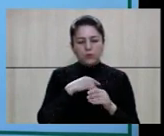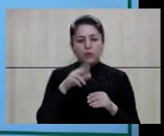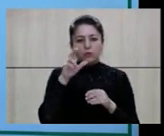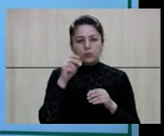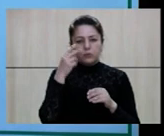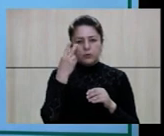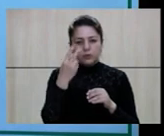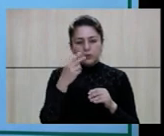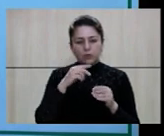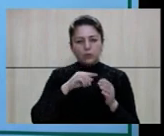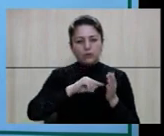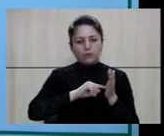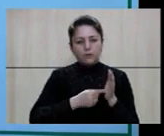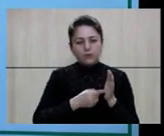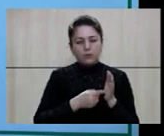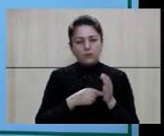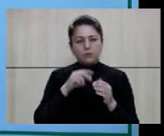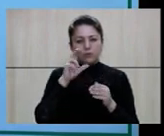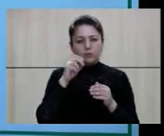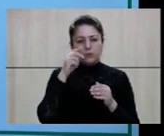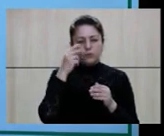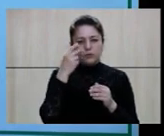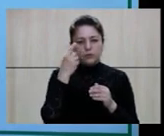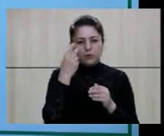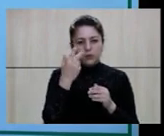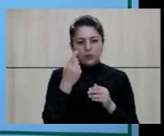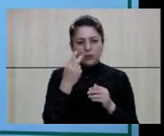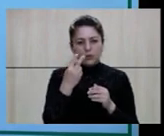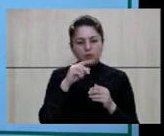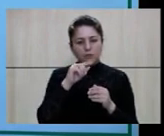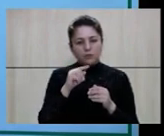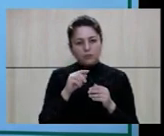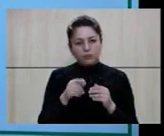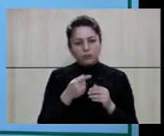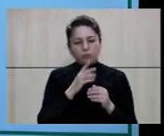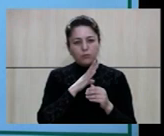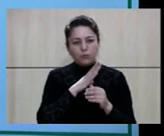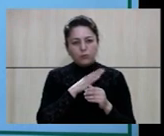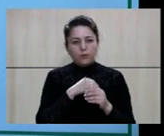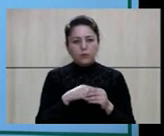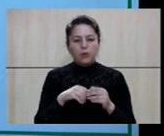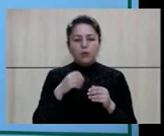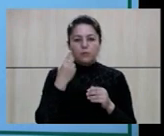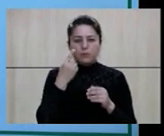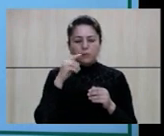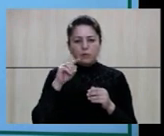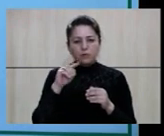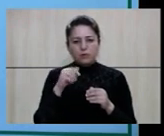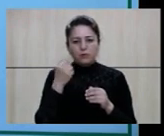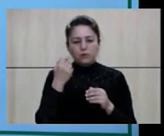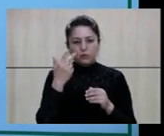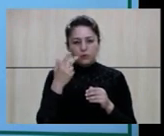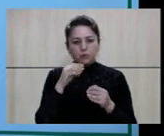qo'ydik. 3.2 hosil bo'ldi. 13 ga ham virgul qo'ydik. 1.3 qilib yozib oldik. Endi